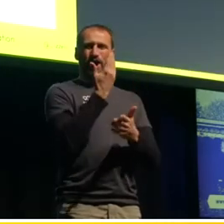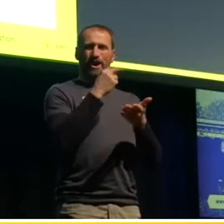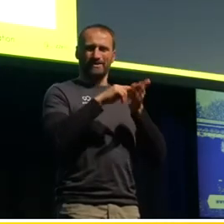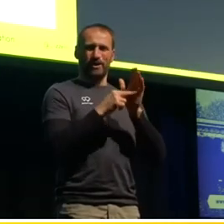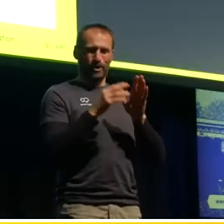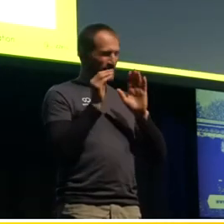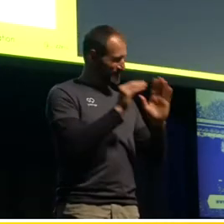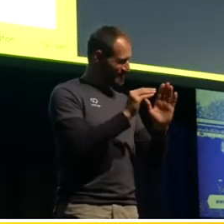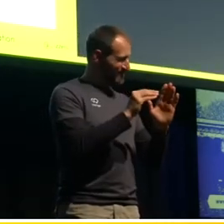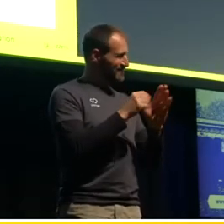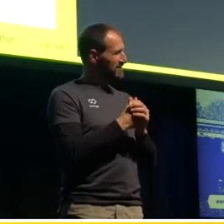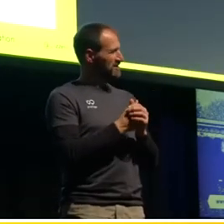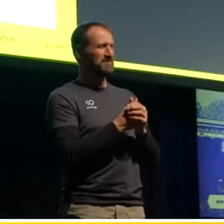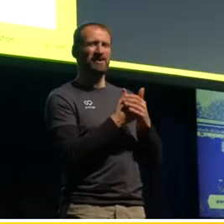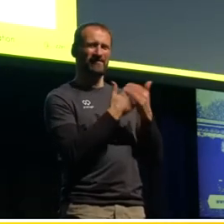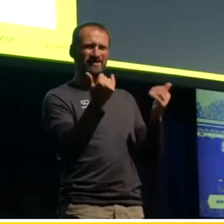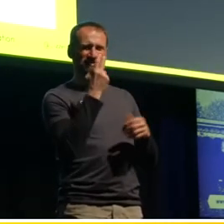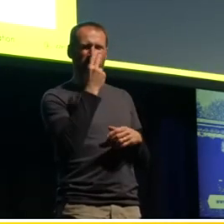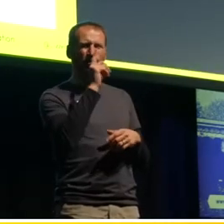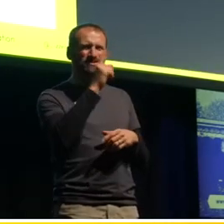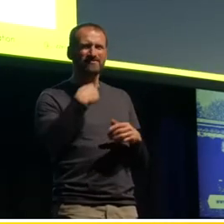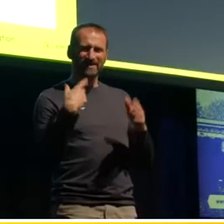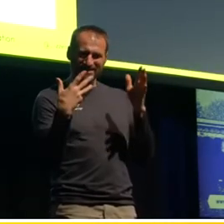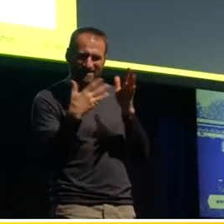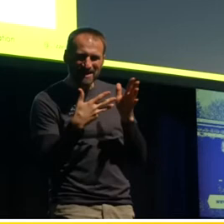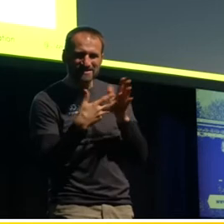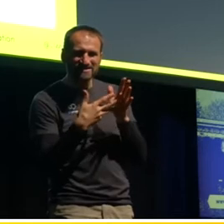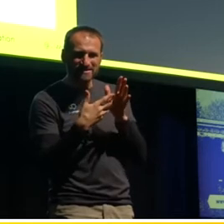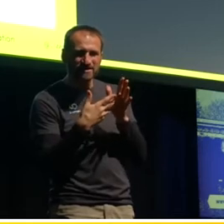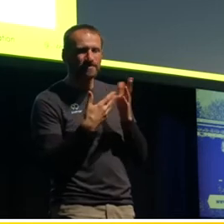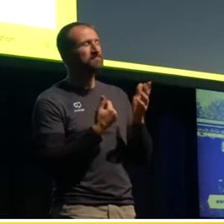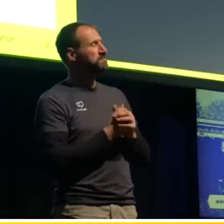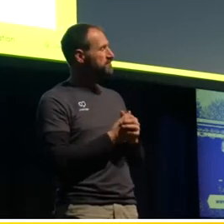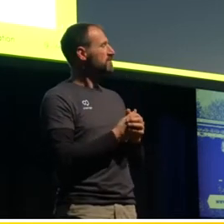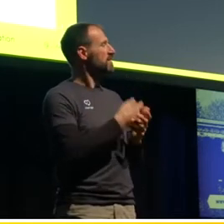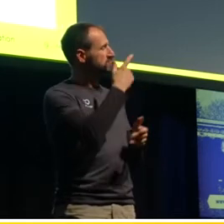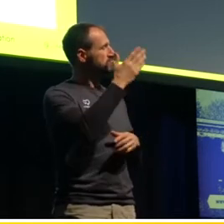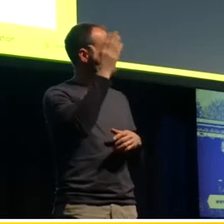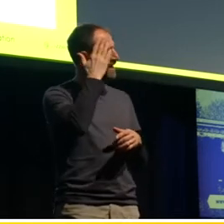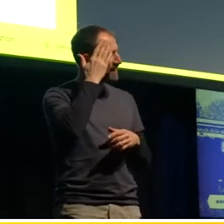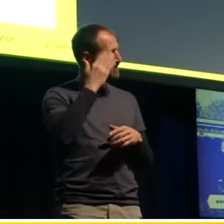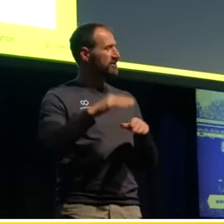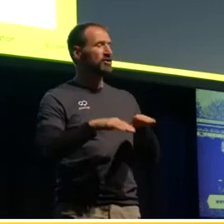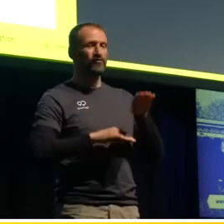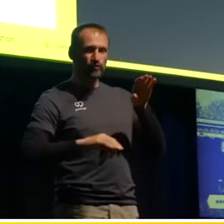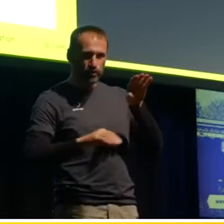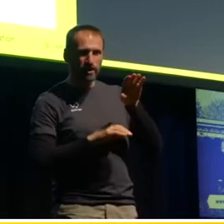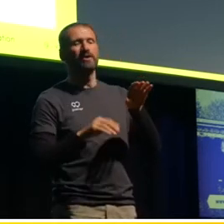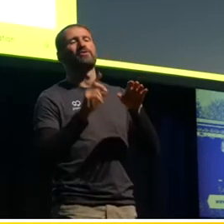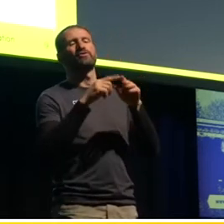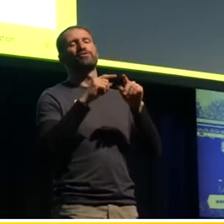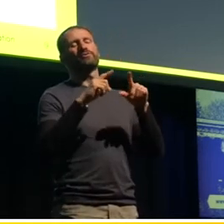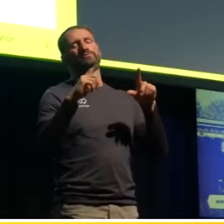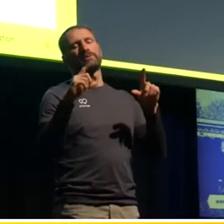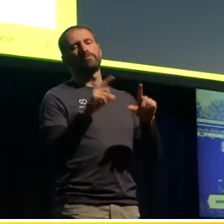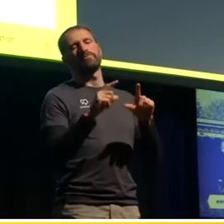might this look like in a test case? So here you already see this header, the footer, and then there is the microservice. So